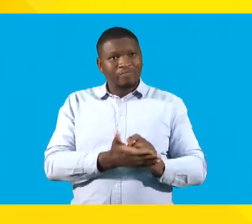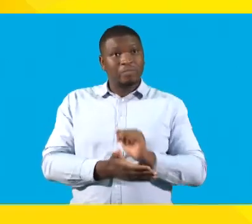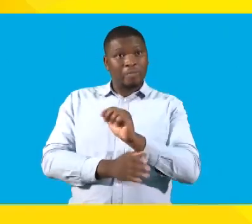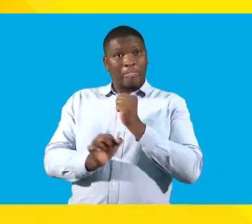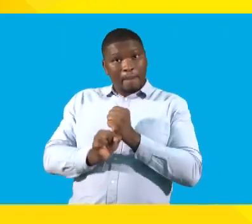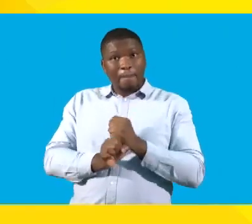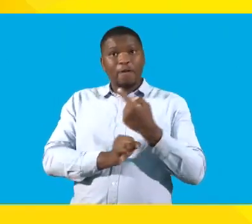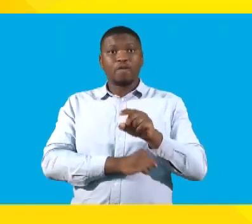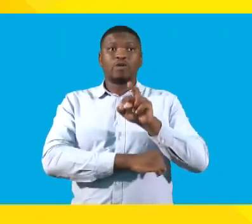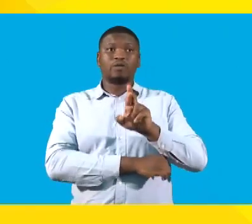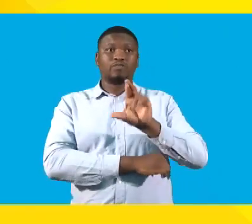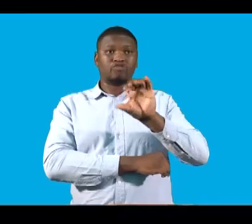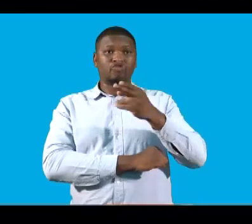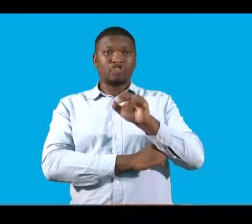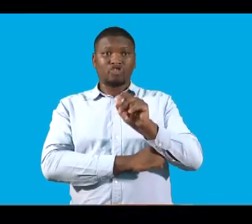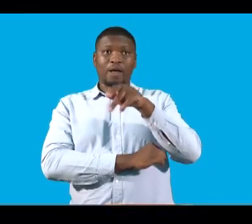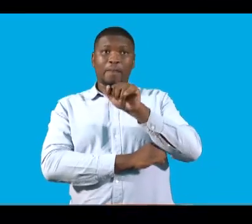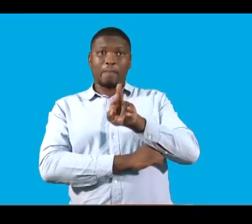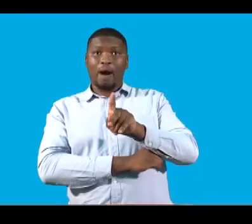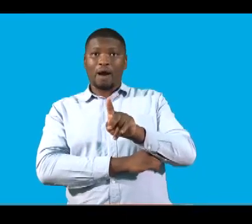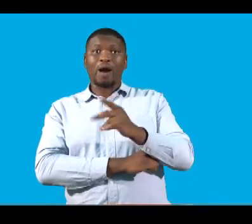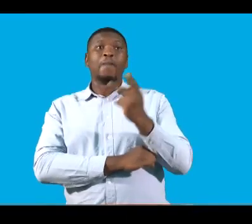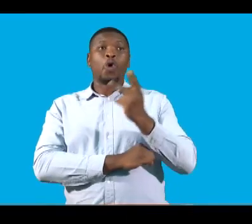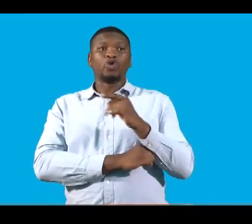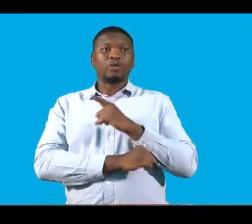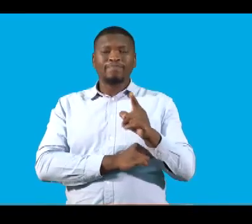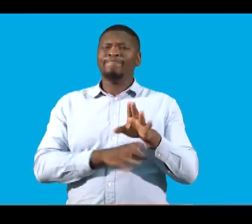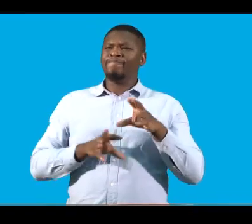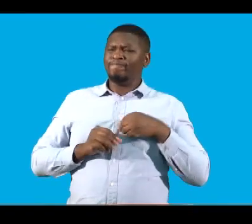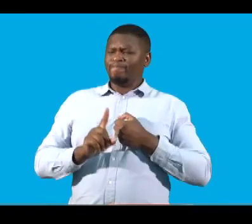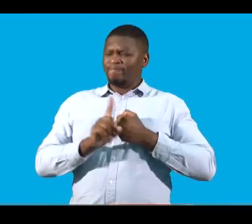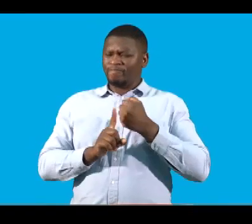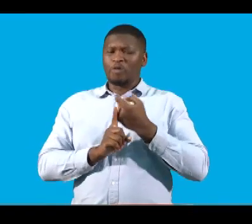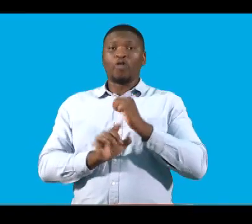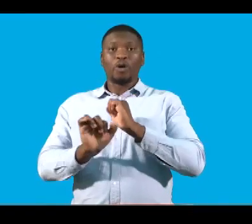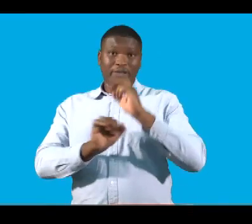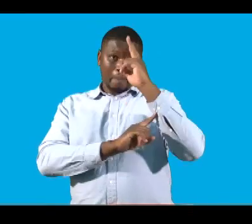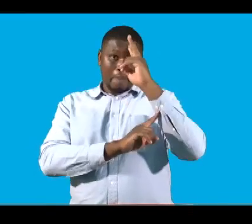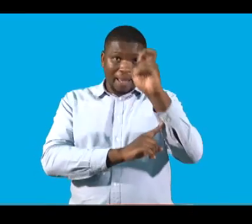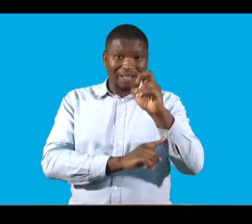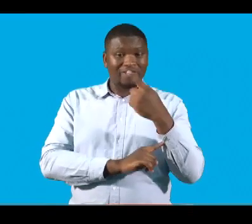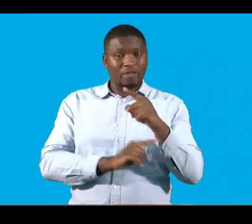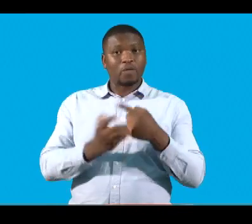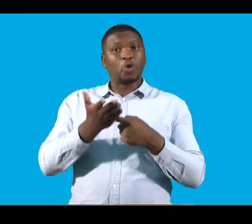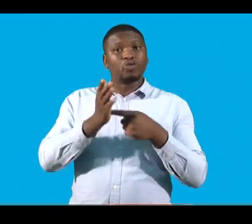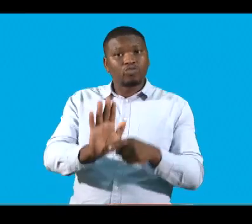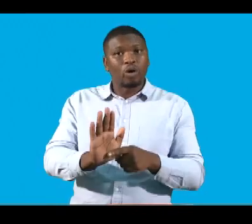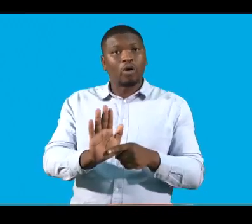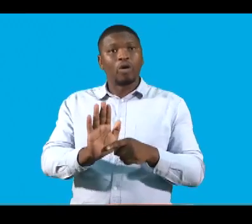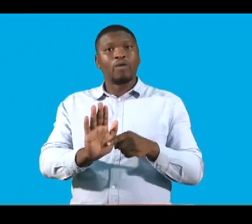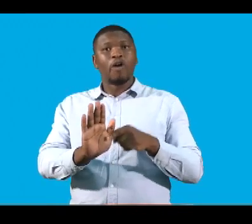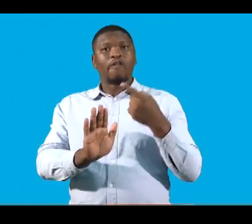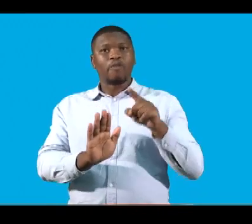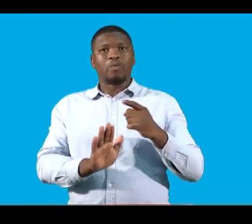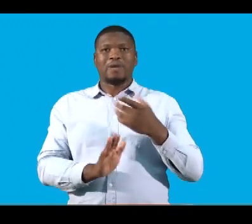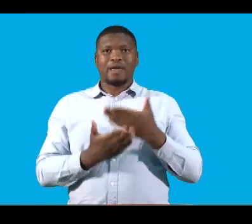of your essay writing. His creation of Richard Parker as his alter ego and the compromises he makes in terms of his